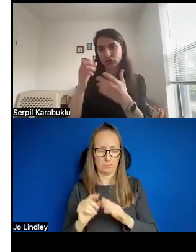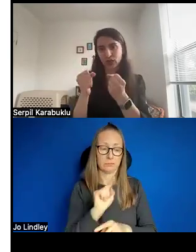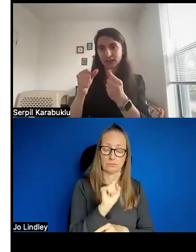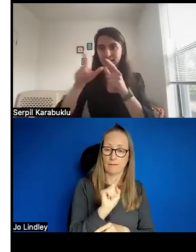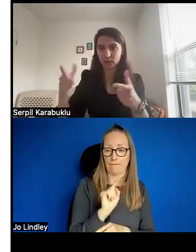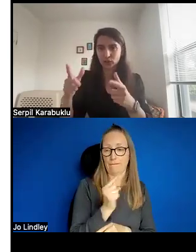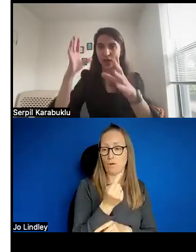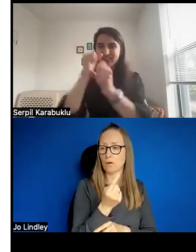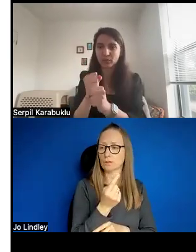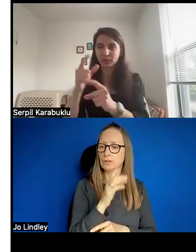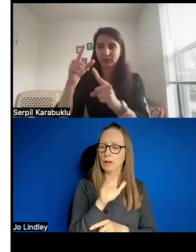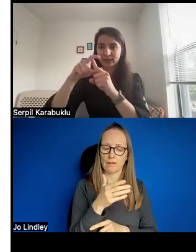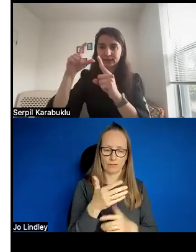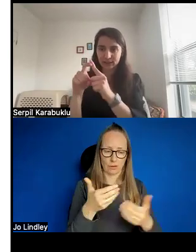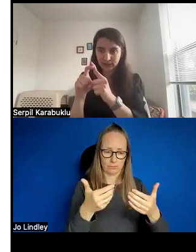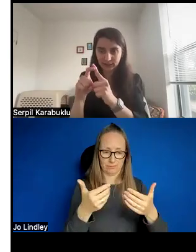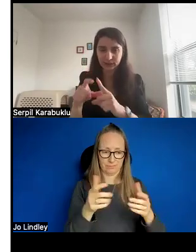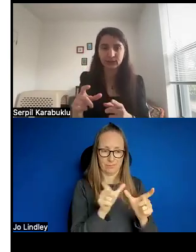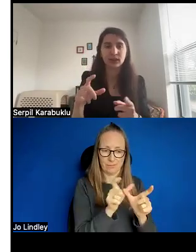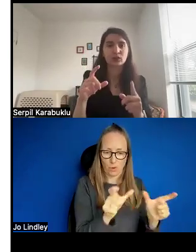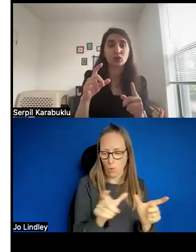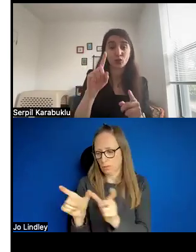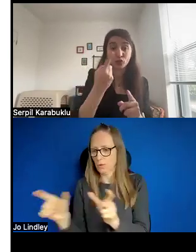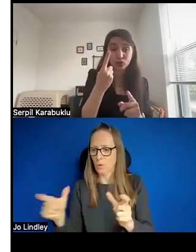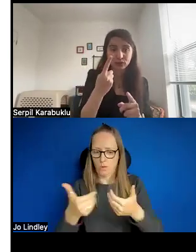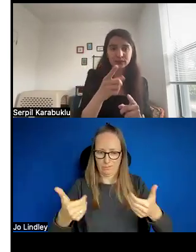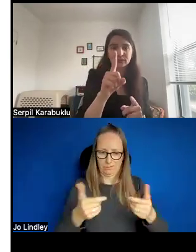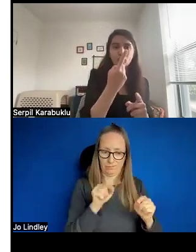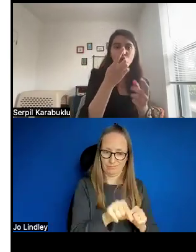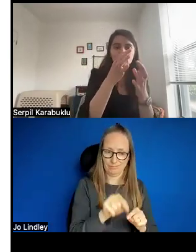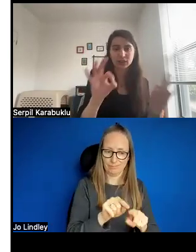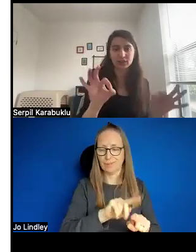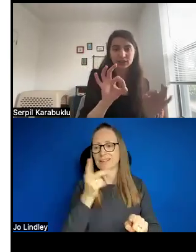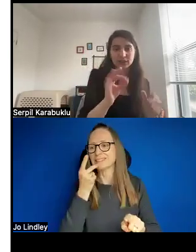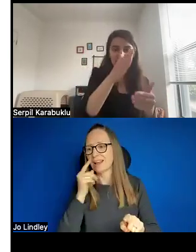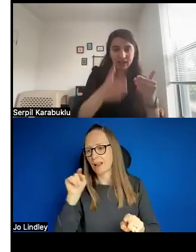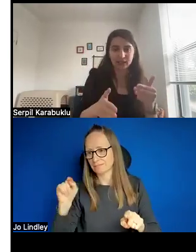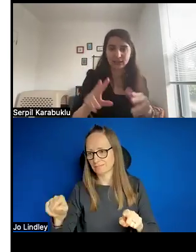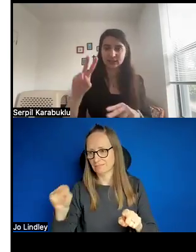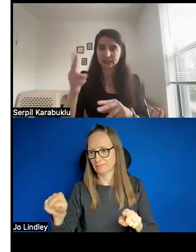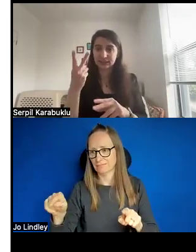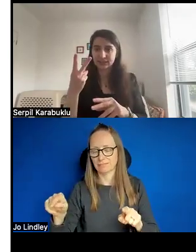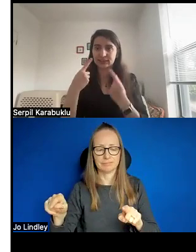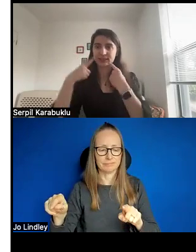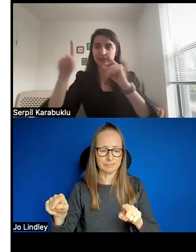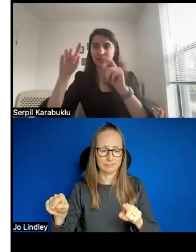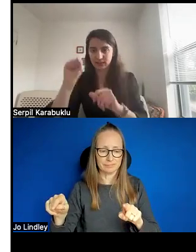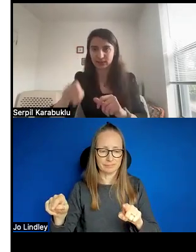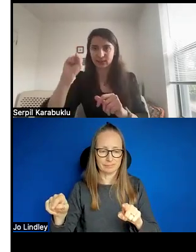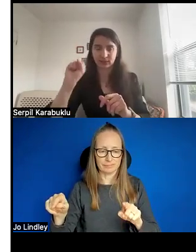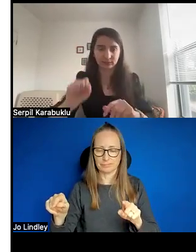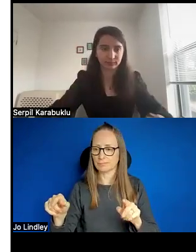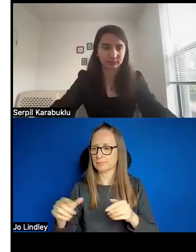cut from the end of the first clause, and the second one is cut from the end of the second clause and end of the